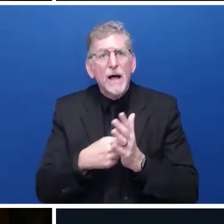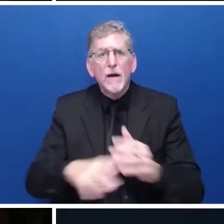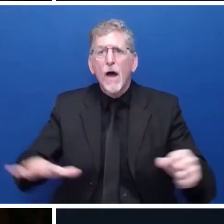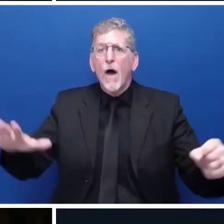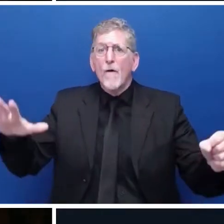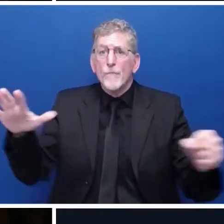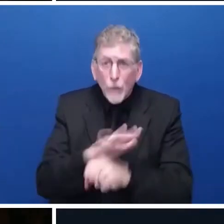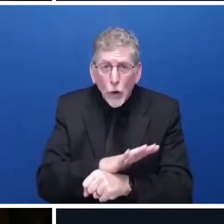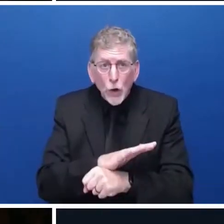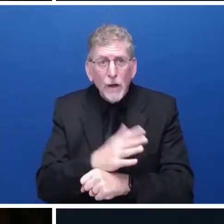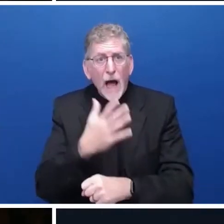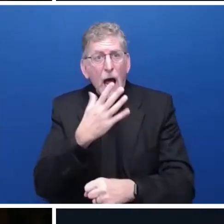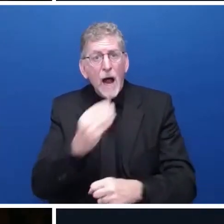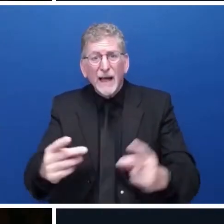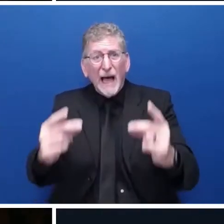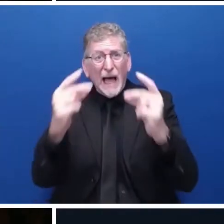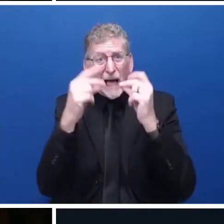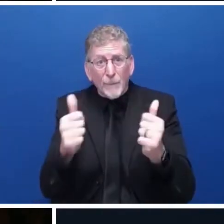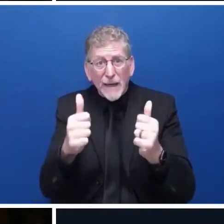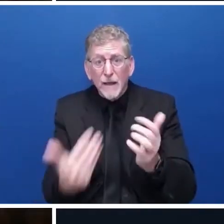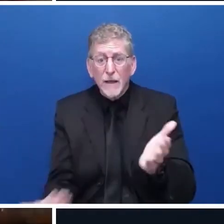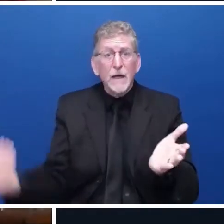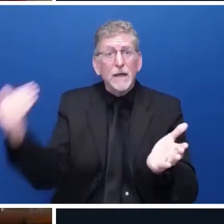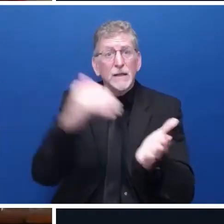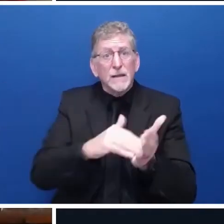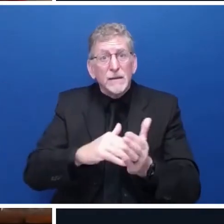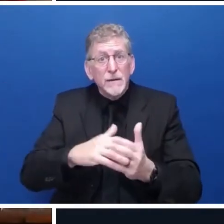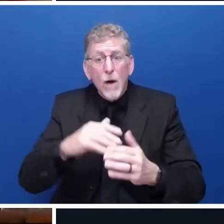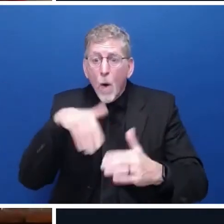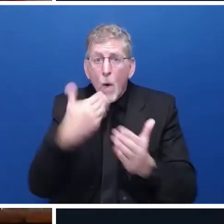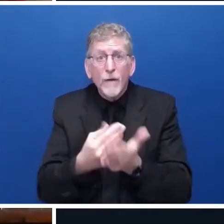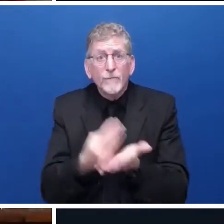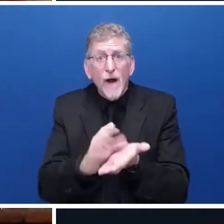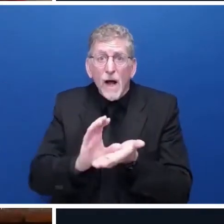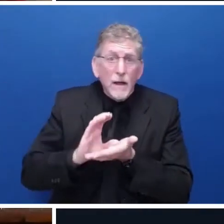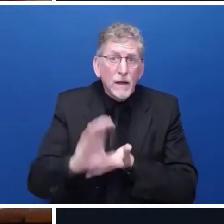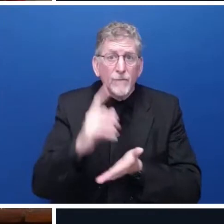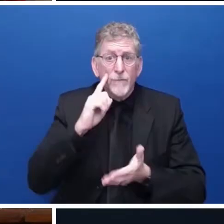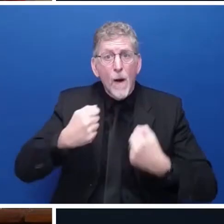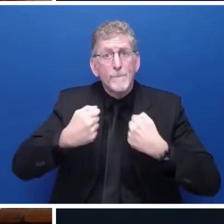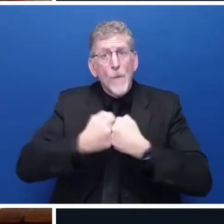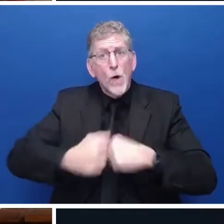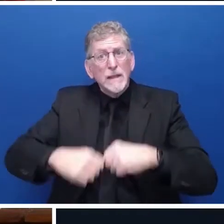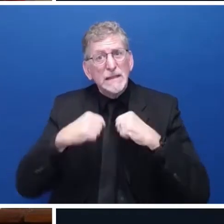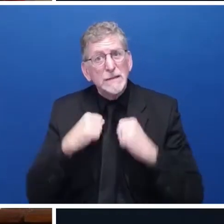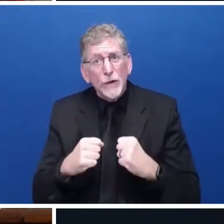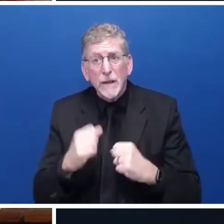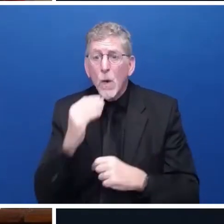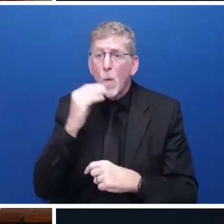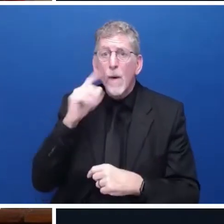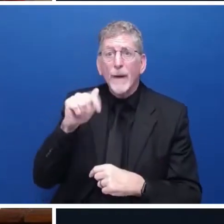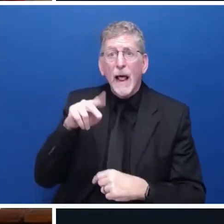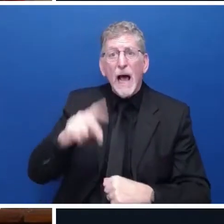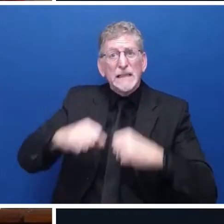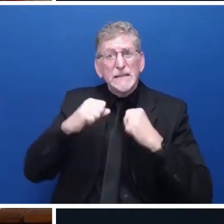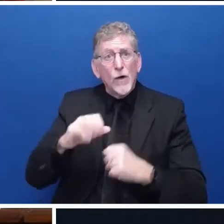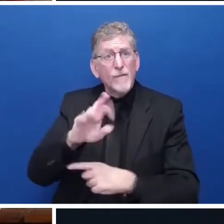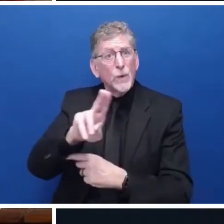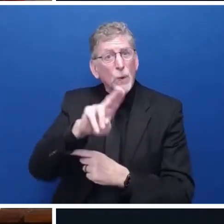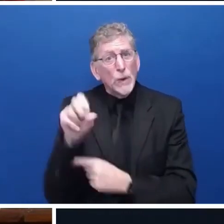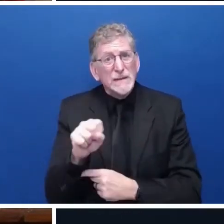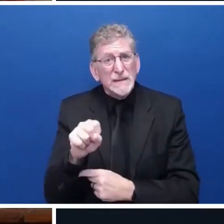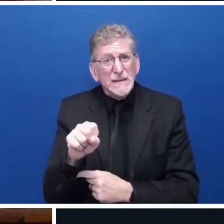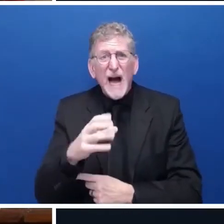security of the United States, and also for helping people clean up their snow. We have no